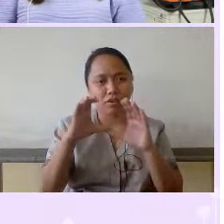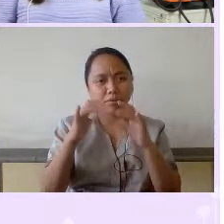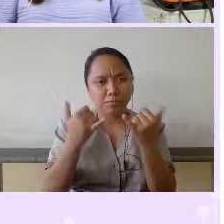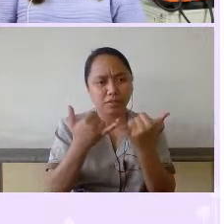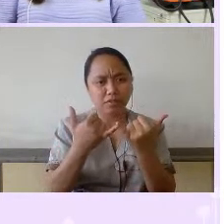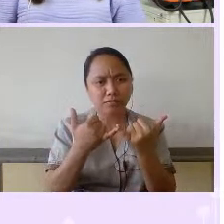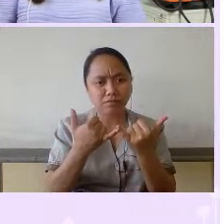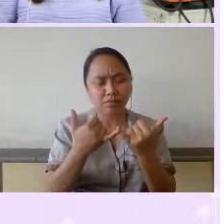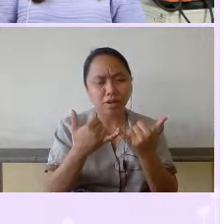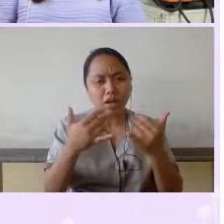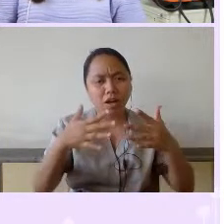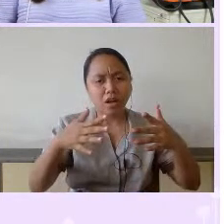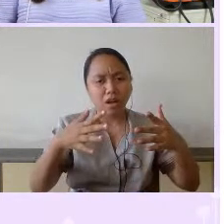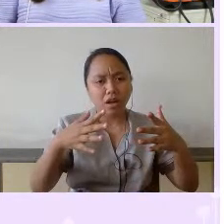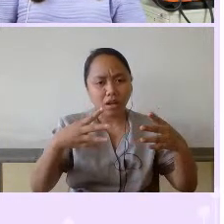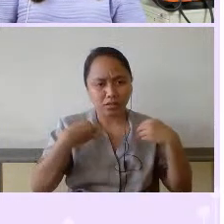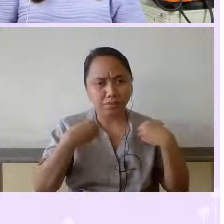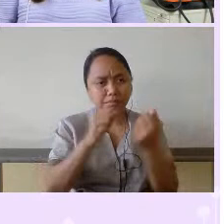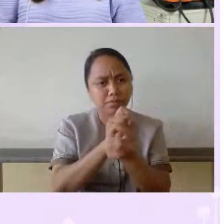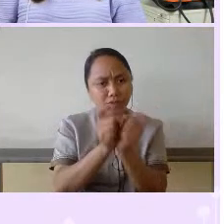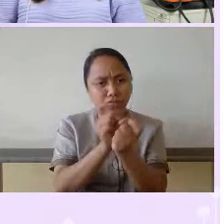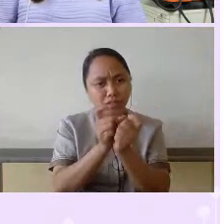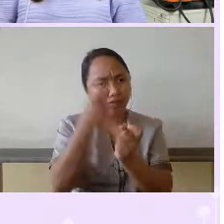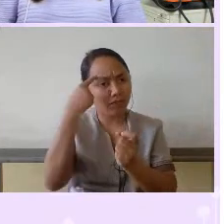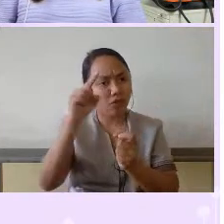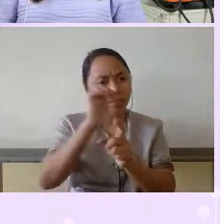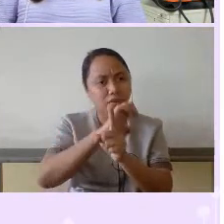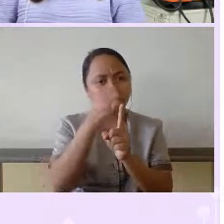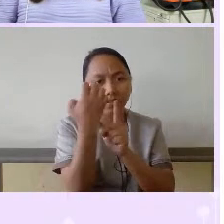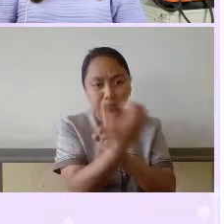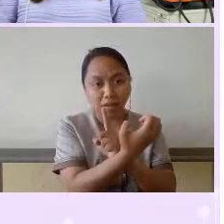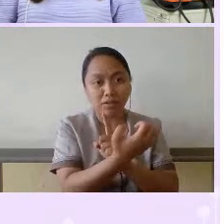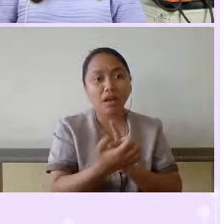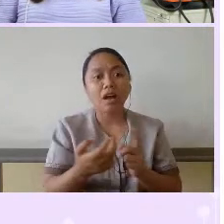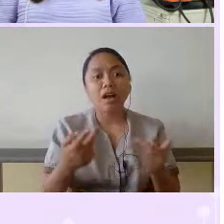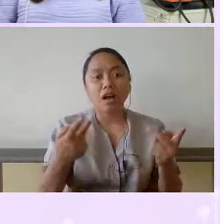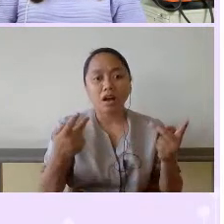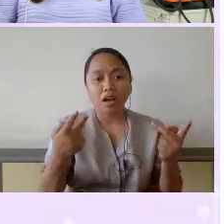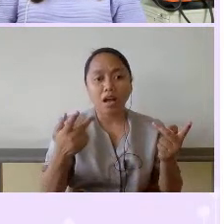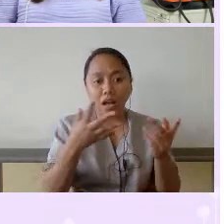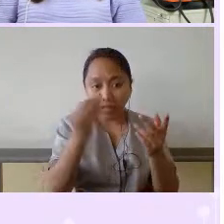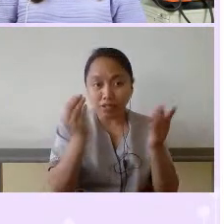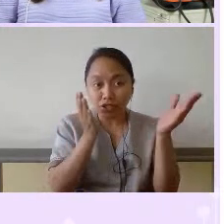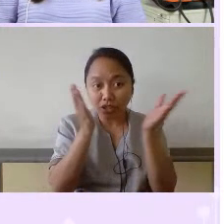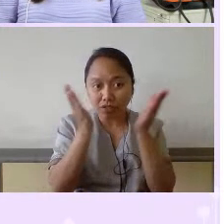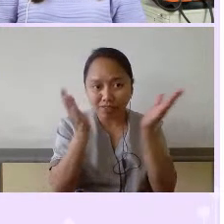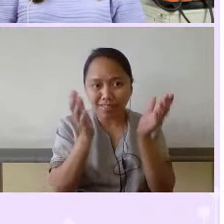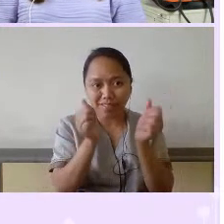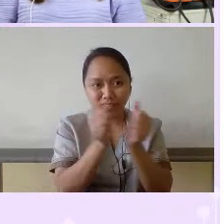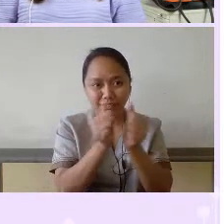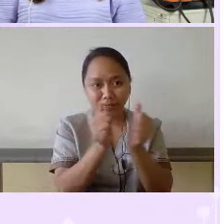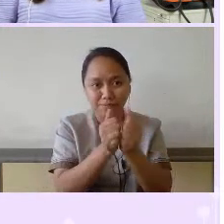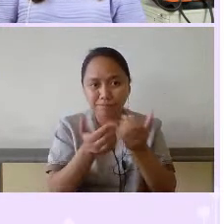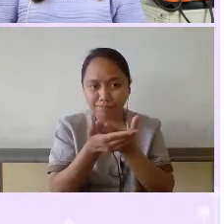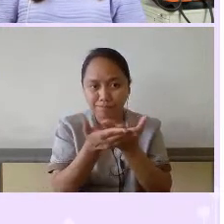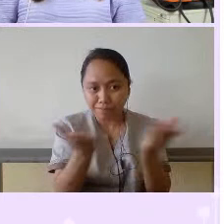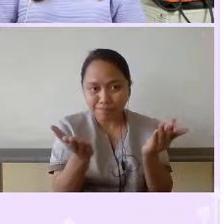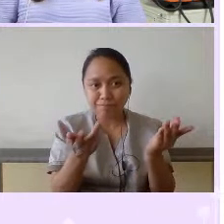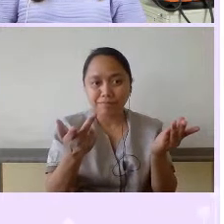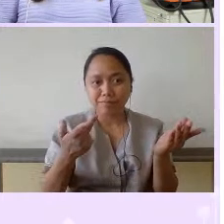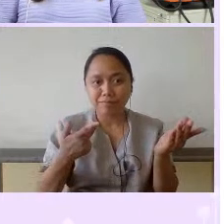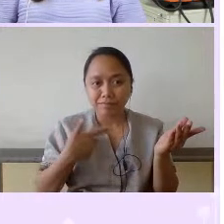adopting environmentally sustainable practices. Kasama din po dito ang digital economy with a growing demand